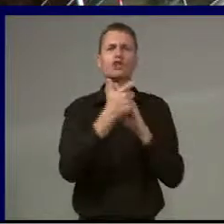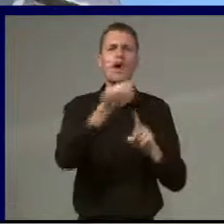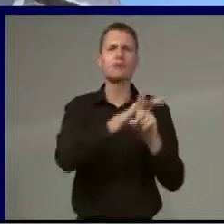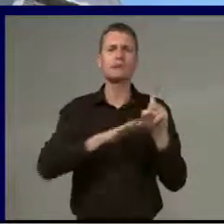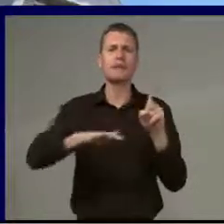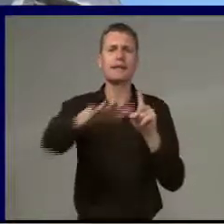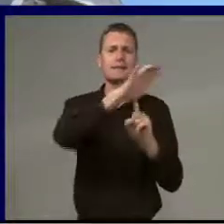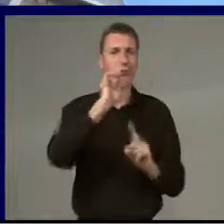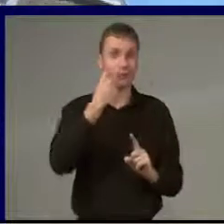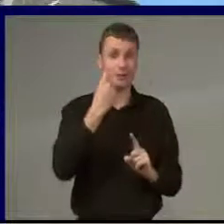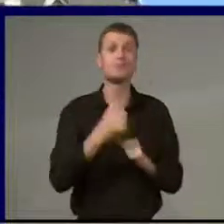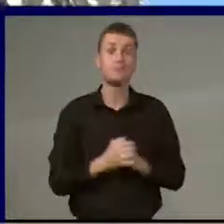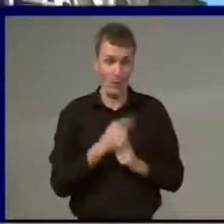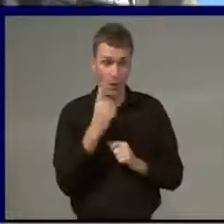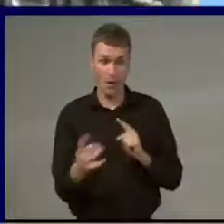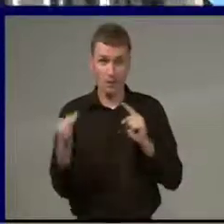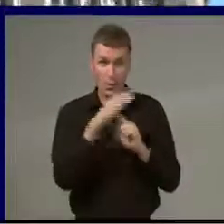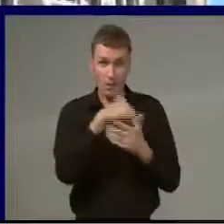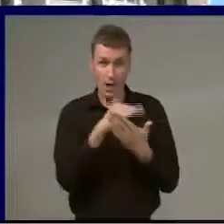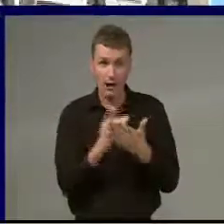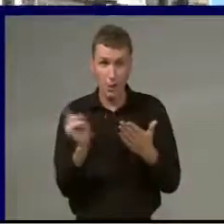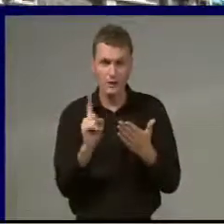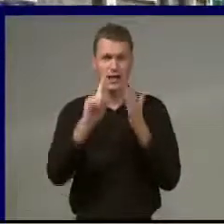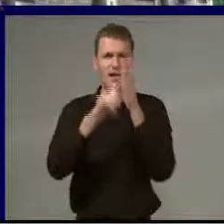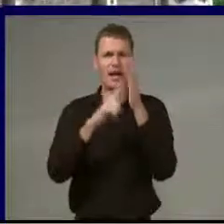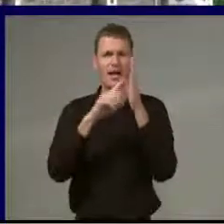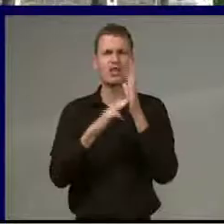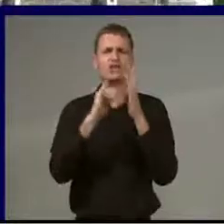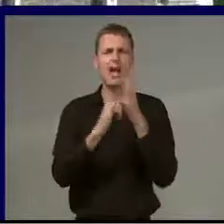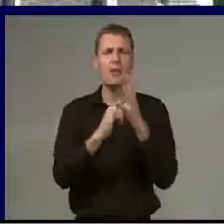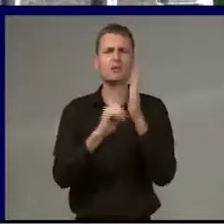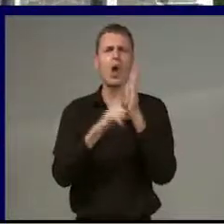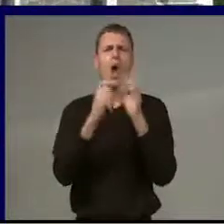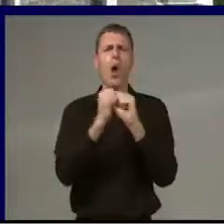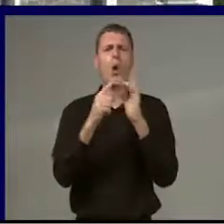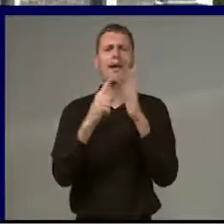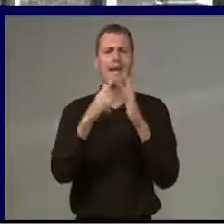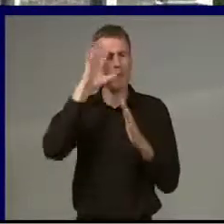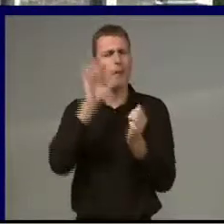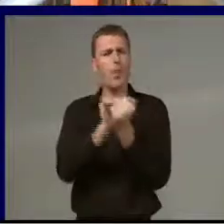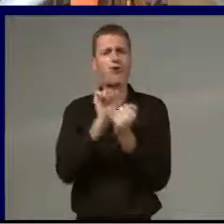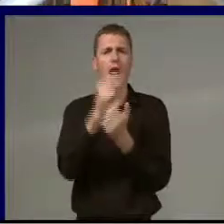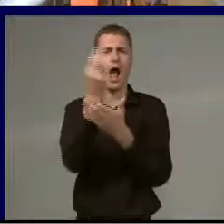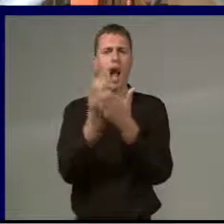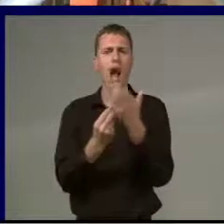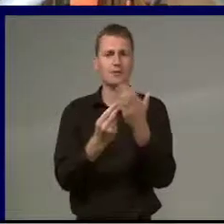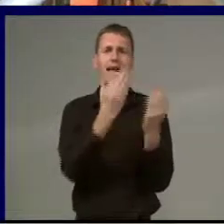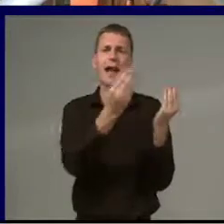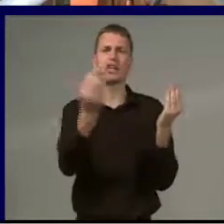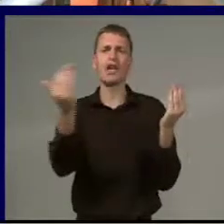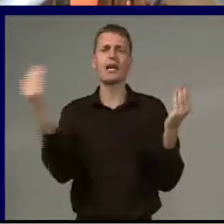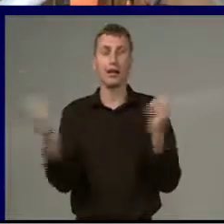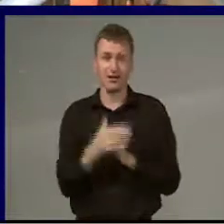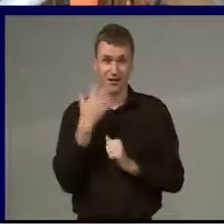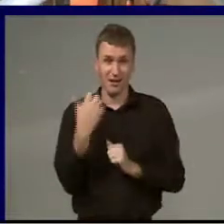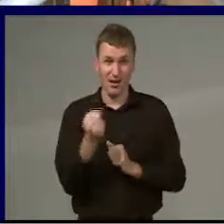An important feature of the development will be the James Logie Memorial Art Collection. Made up of more than 350 Greek